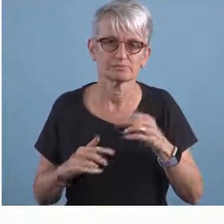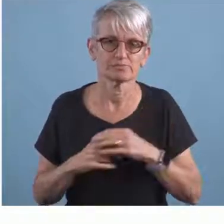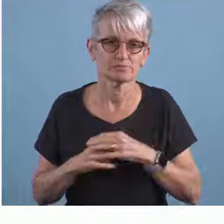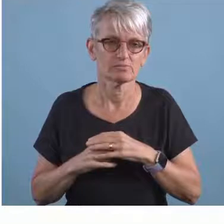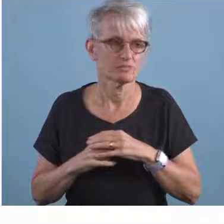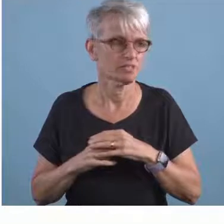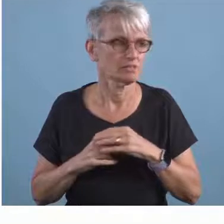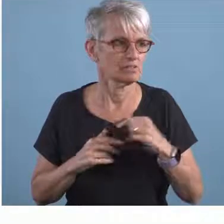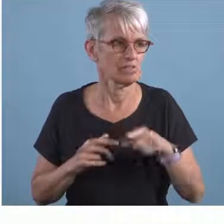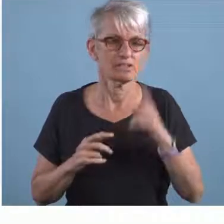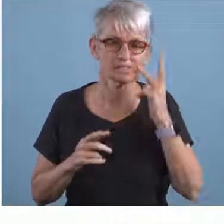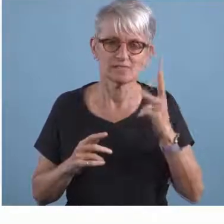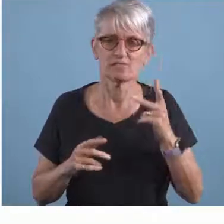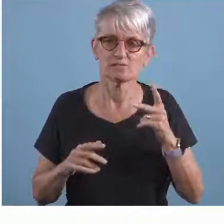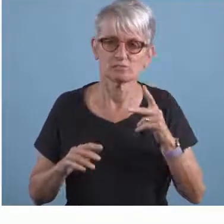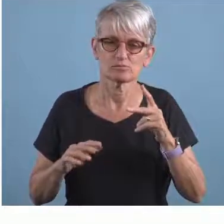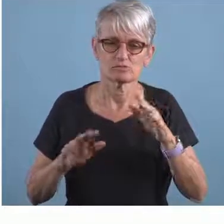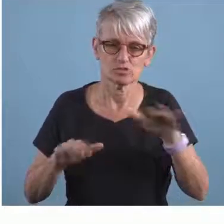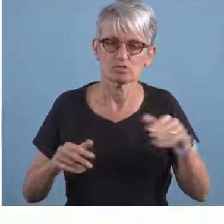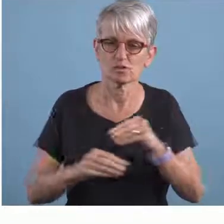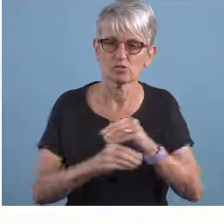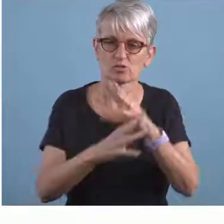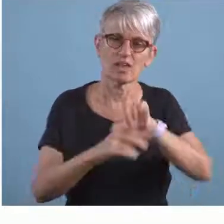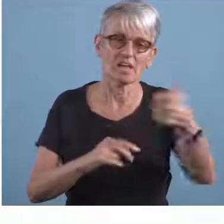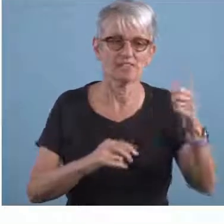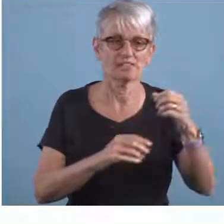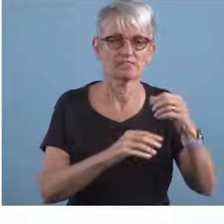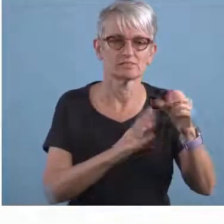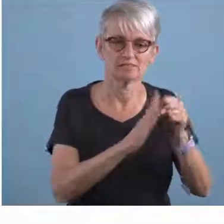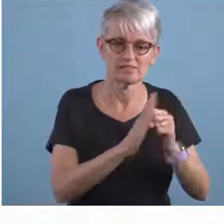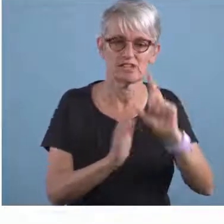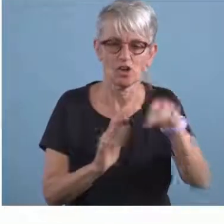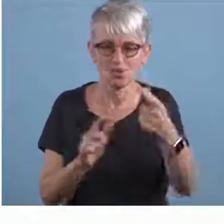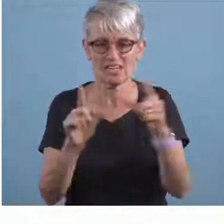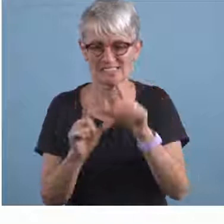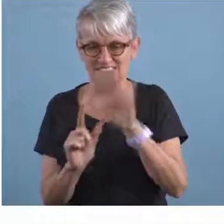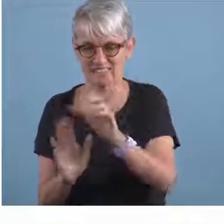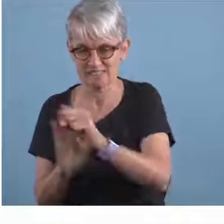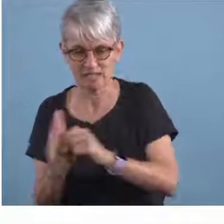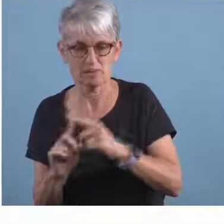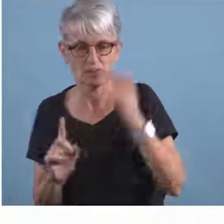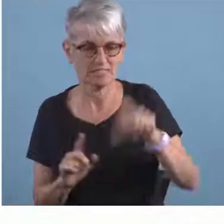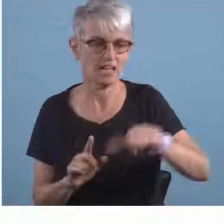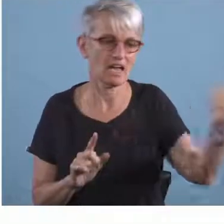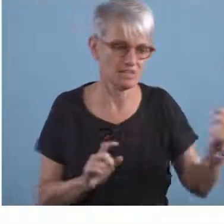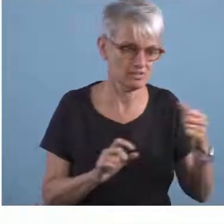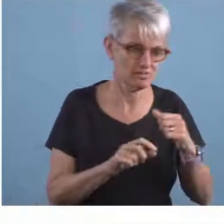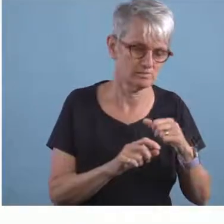seeing kids through telepractice in other states who are only licensed in the state in which they, the provider, resides.